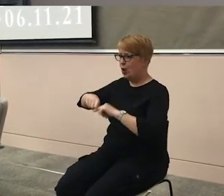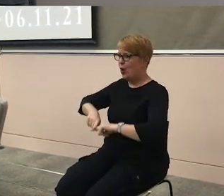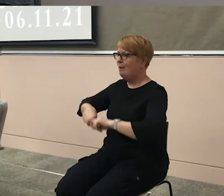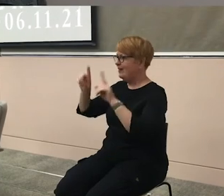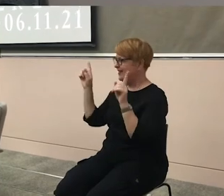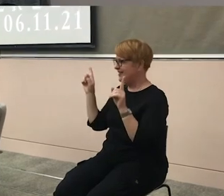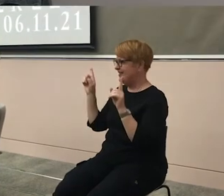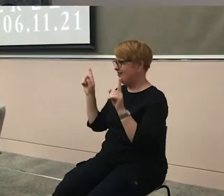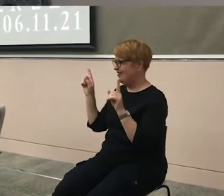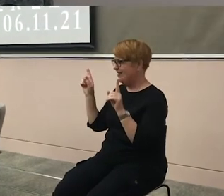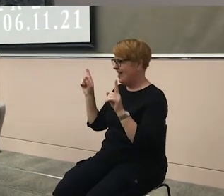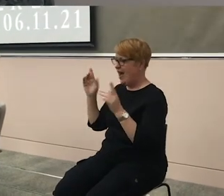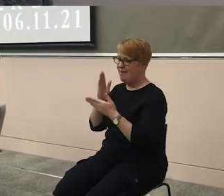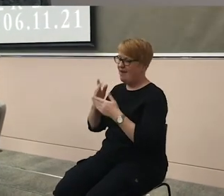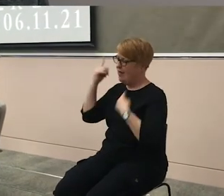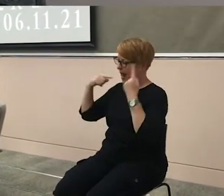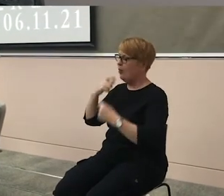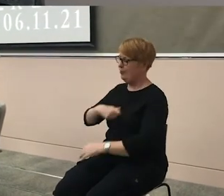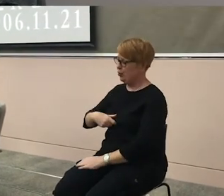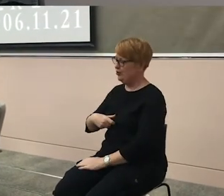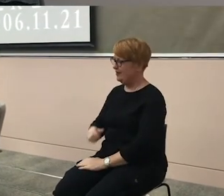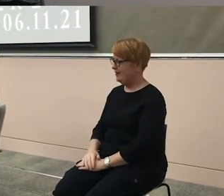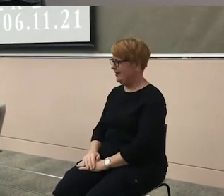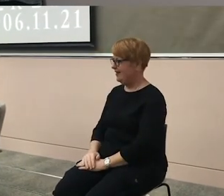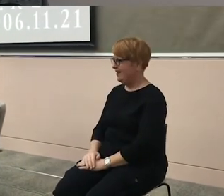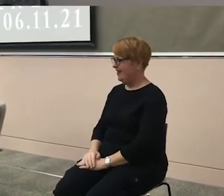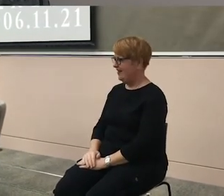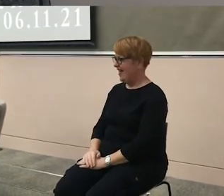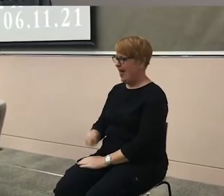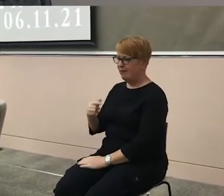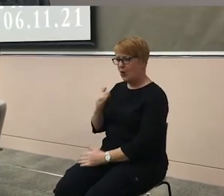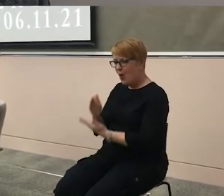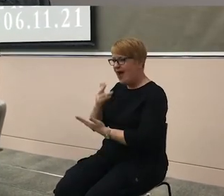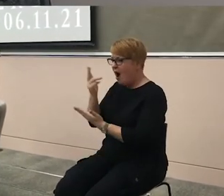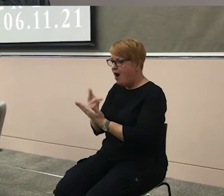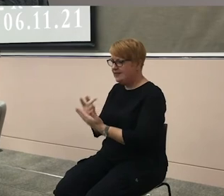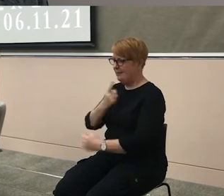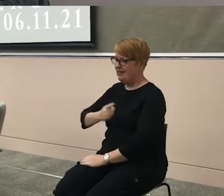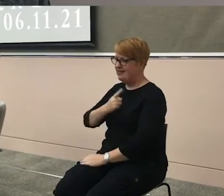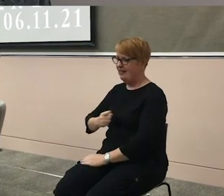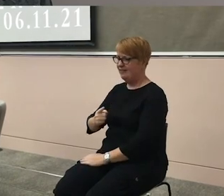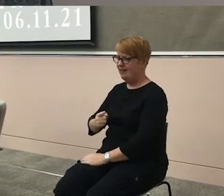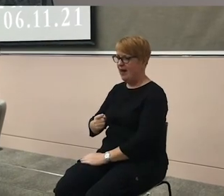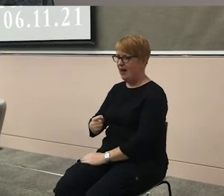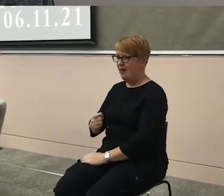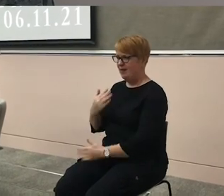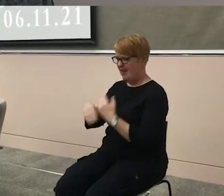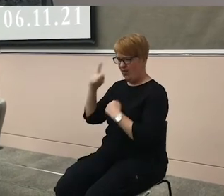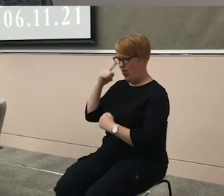loud person anyway by nature. I'm very arty myself, but never thought arts is for people like